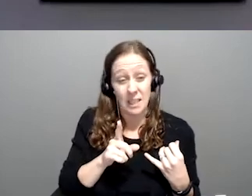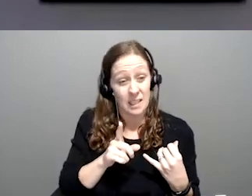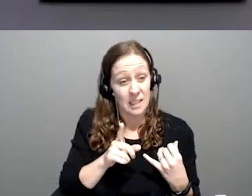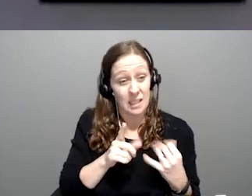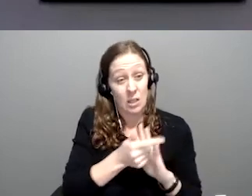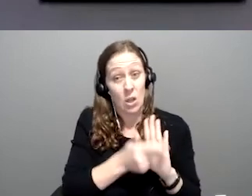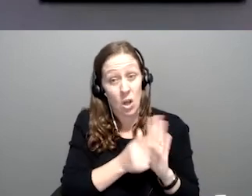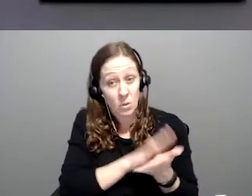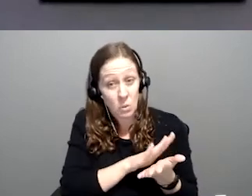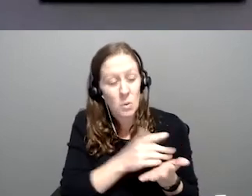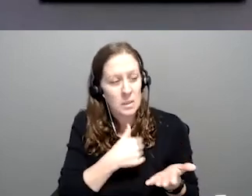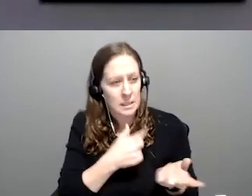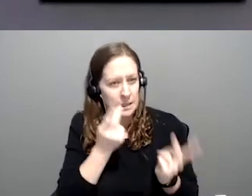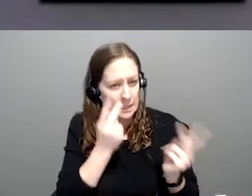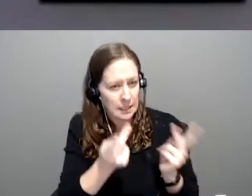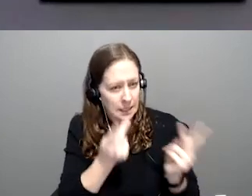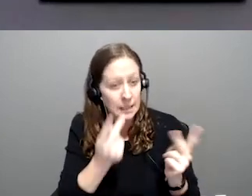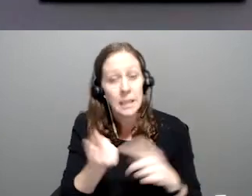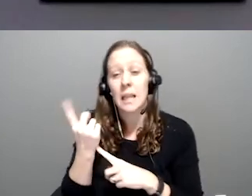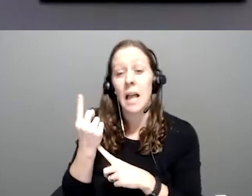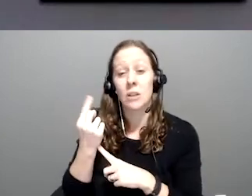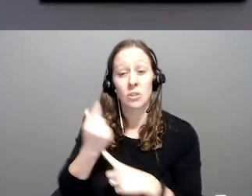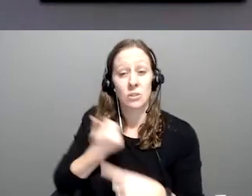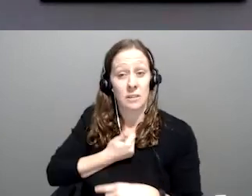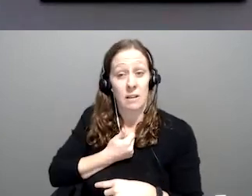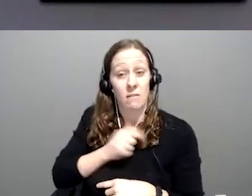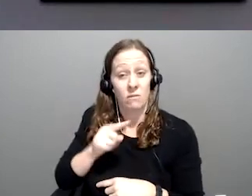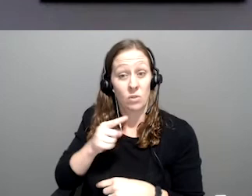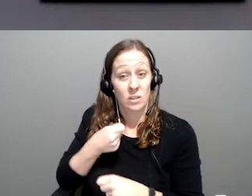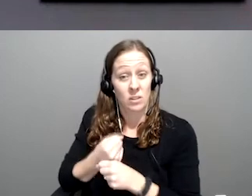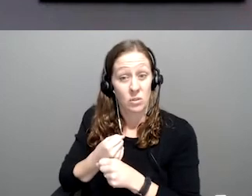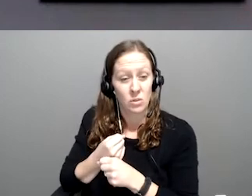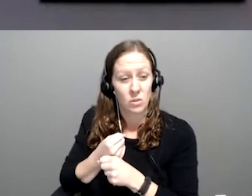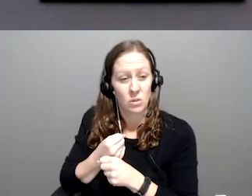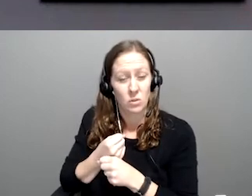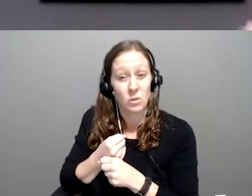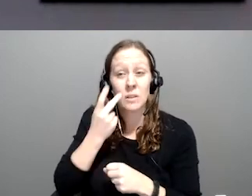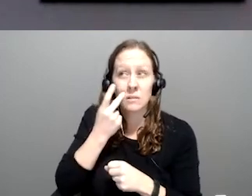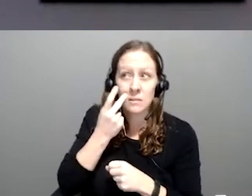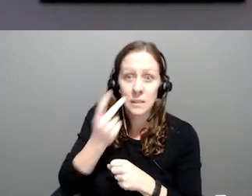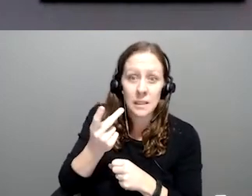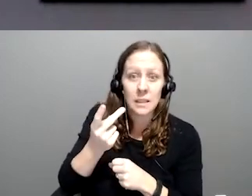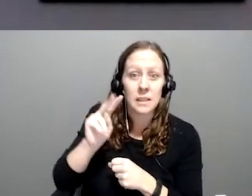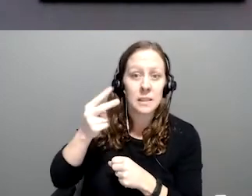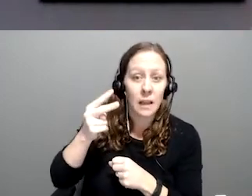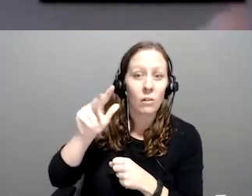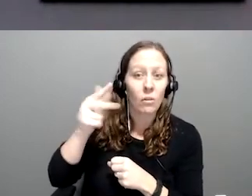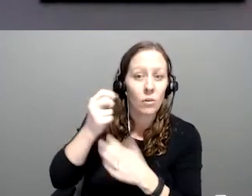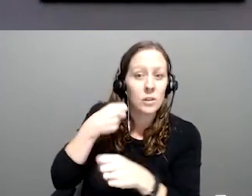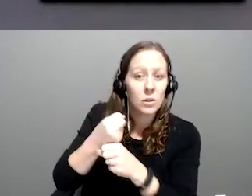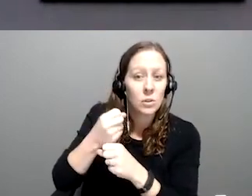law schools, and even last year when I was in first year and kind of seeing upper years go through that. And the same thing happens